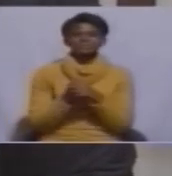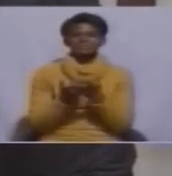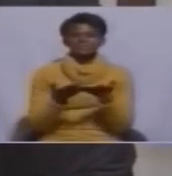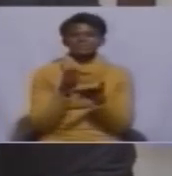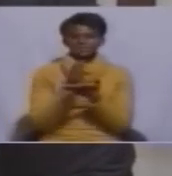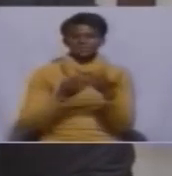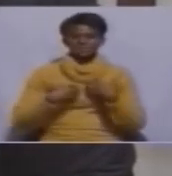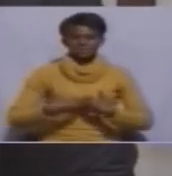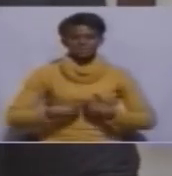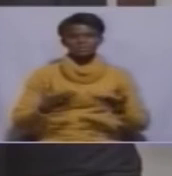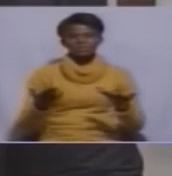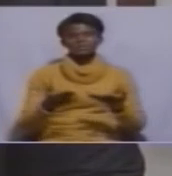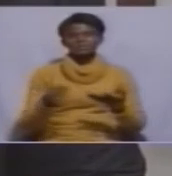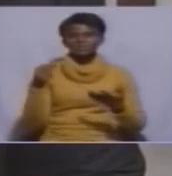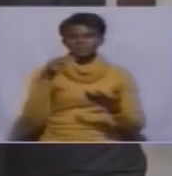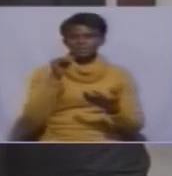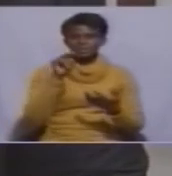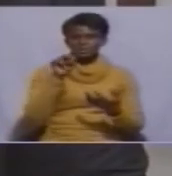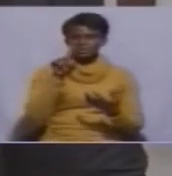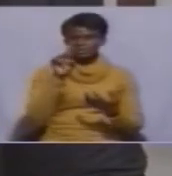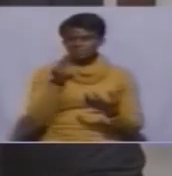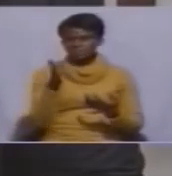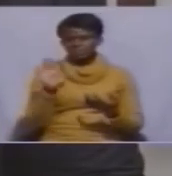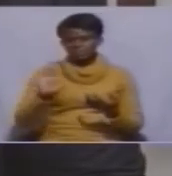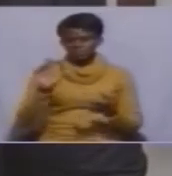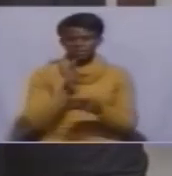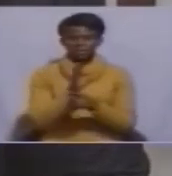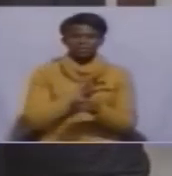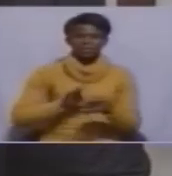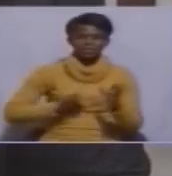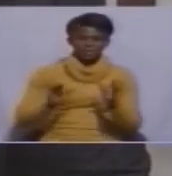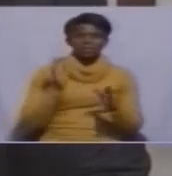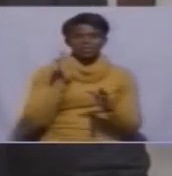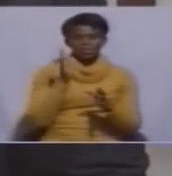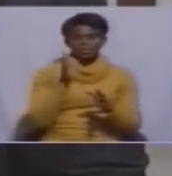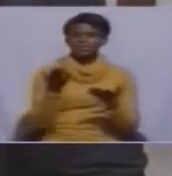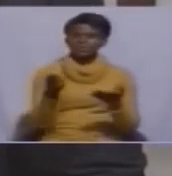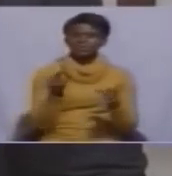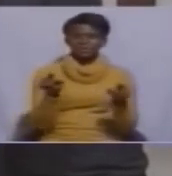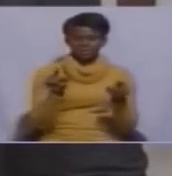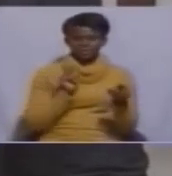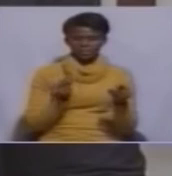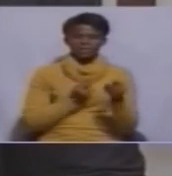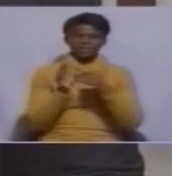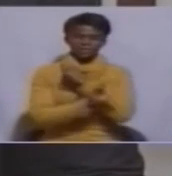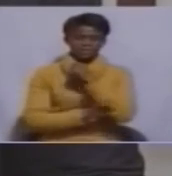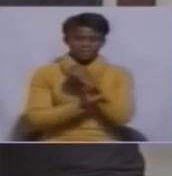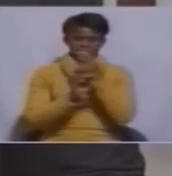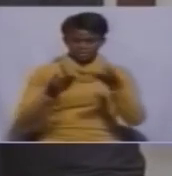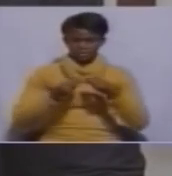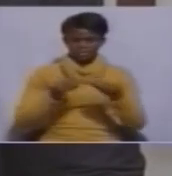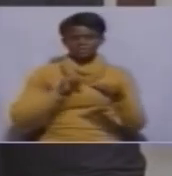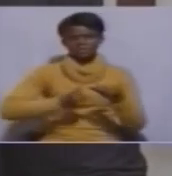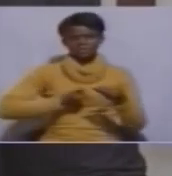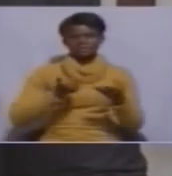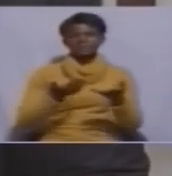someone is Hindu, they will practice that. If someone is Christian, they'll practice that. But as a country, we have given ourselves